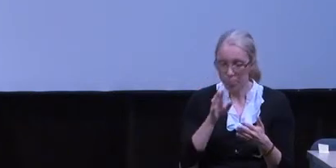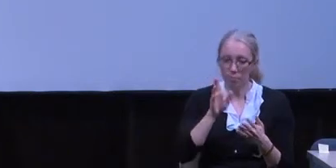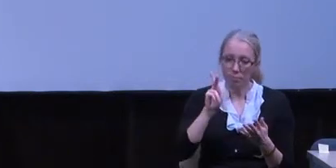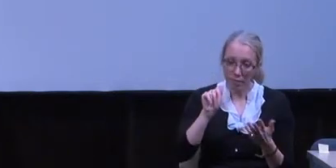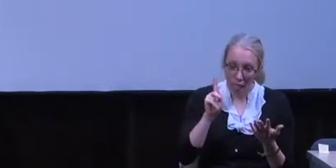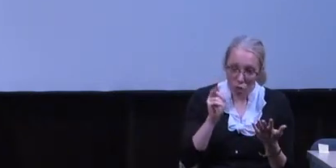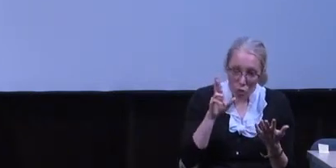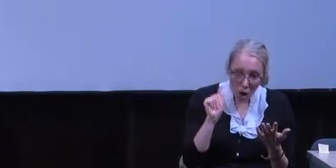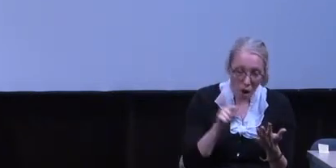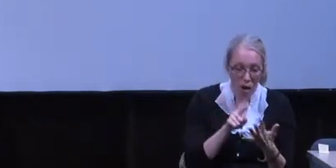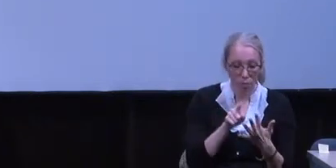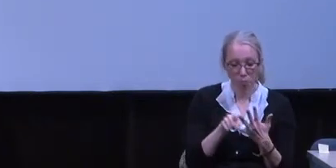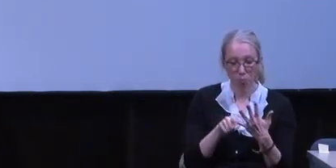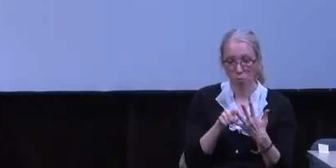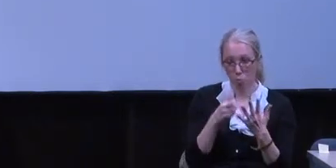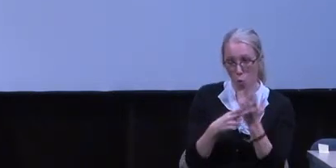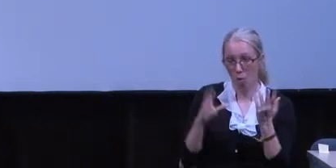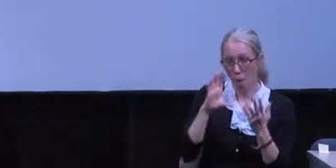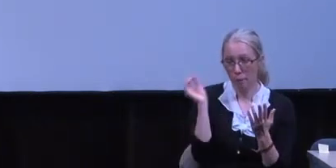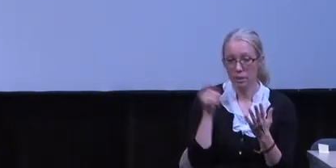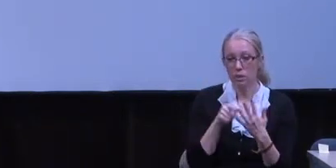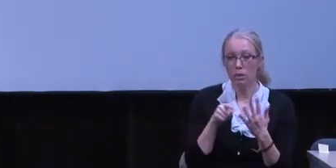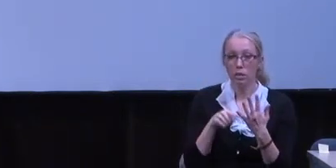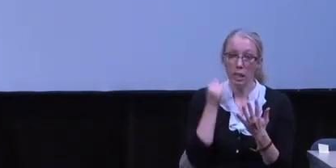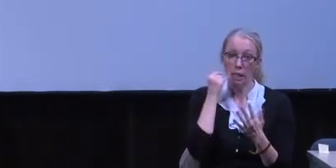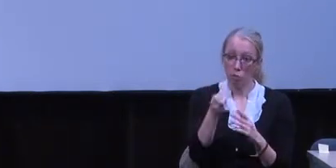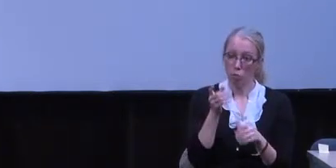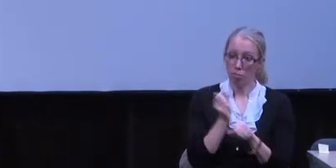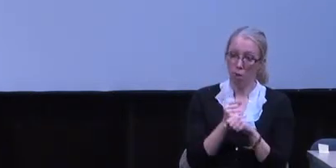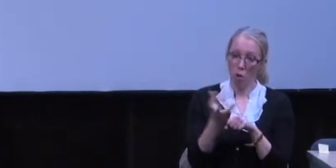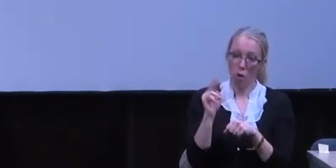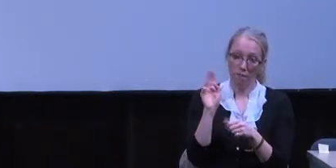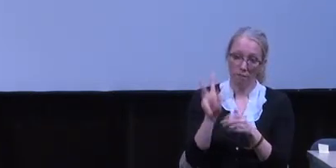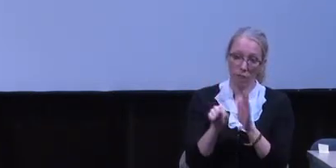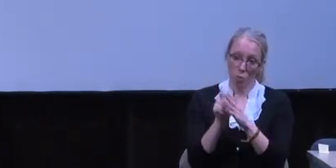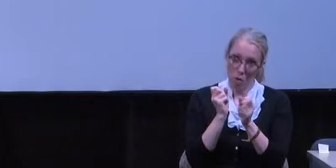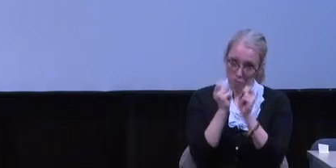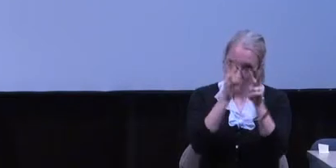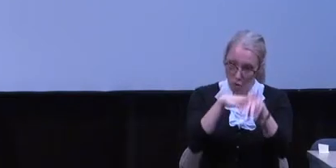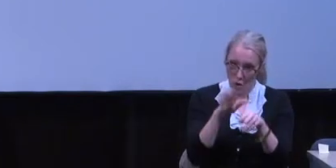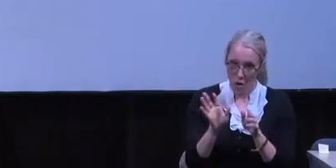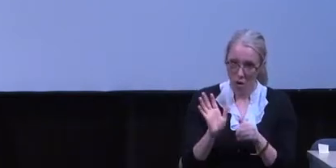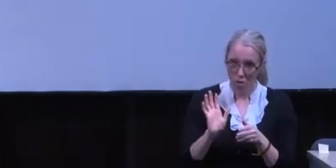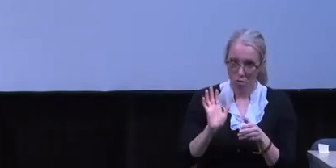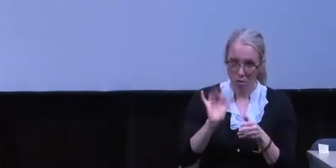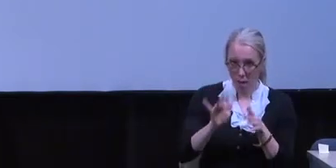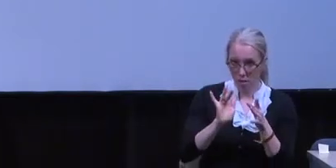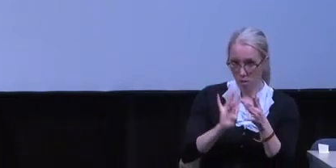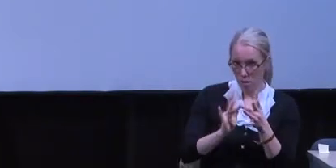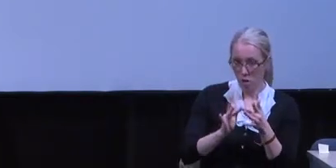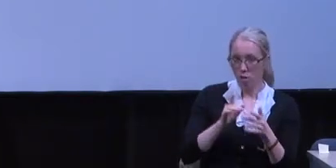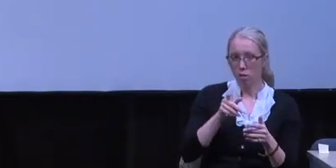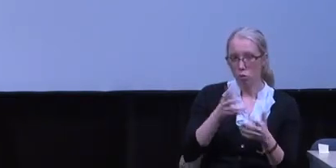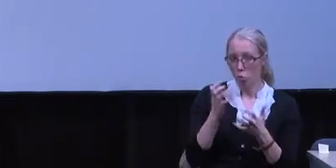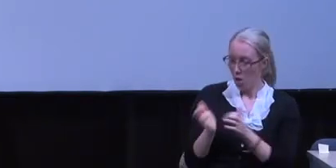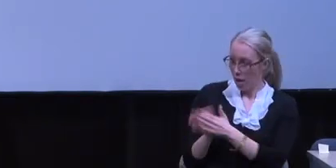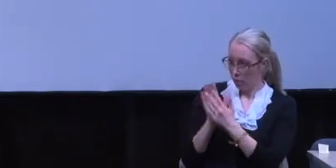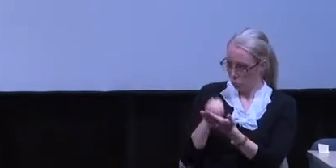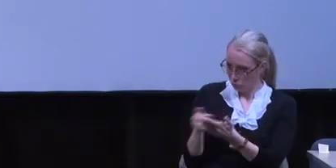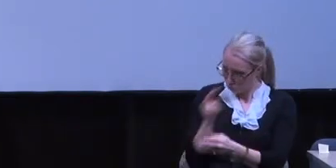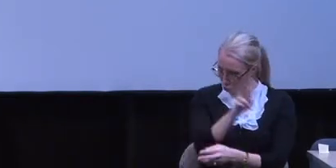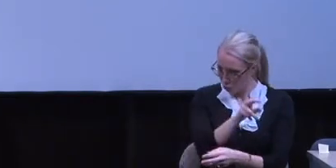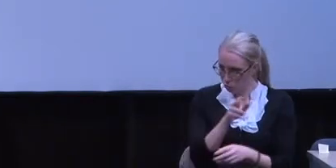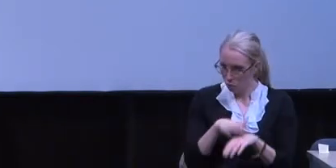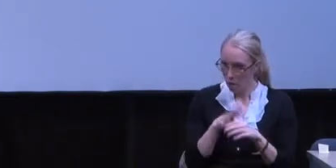to create your own videos and content that you want to upload online and have students watch. If you guys are creating